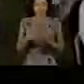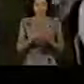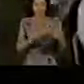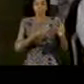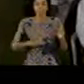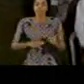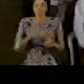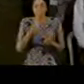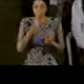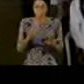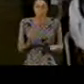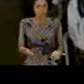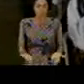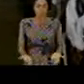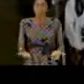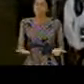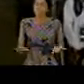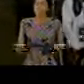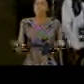Christ be